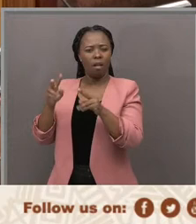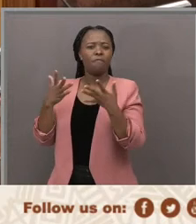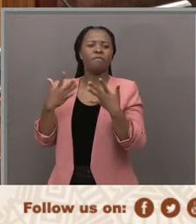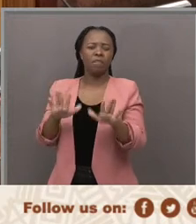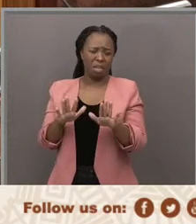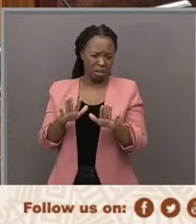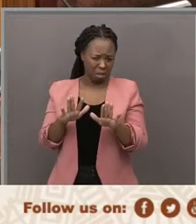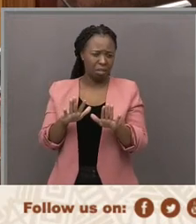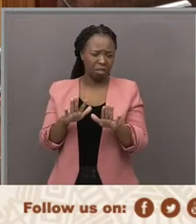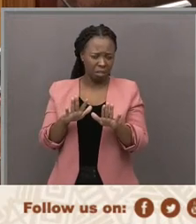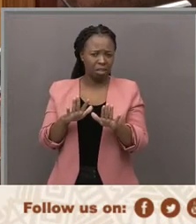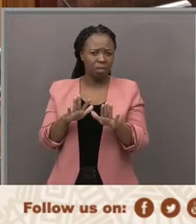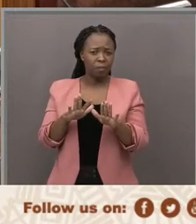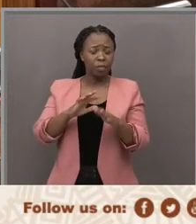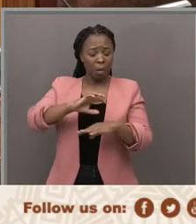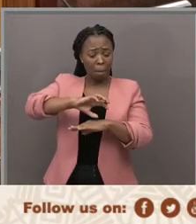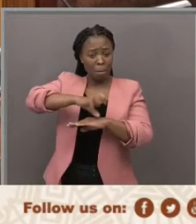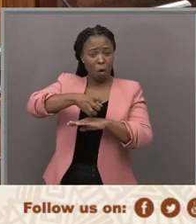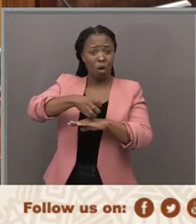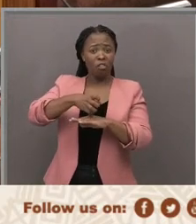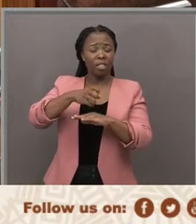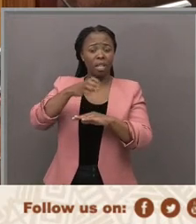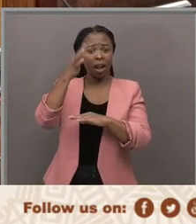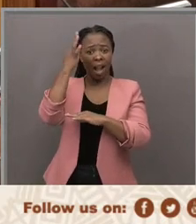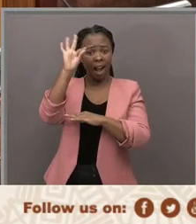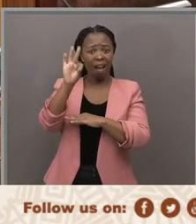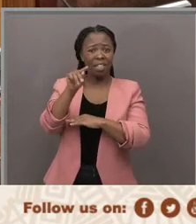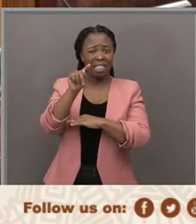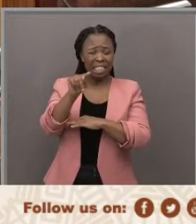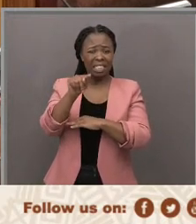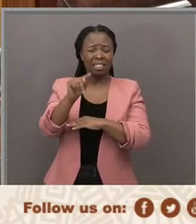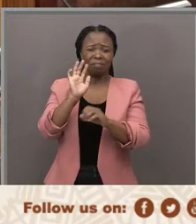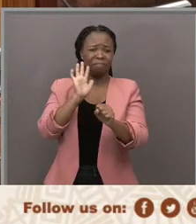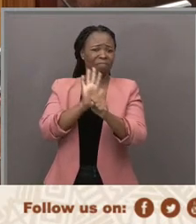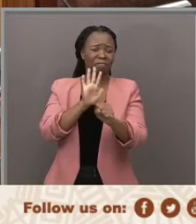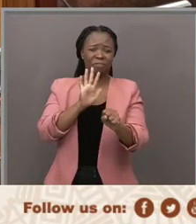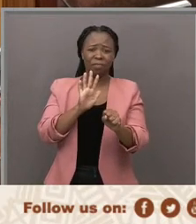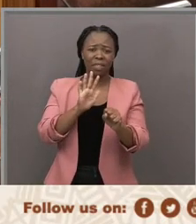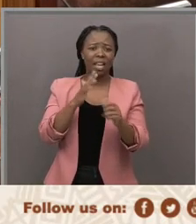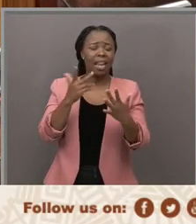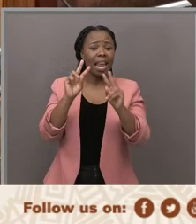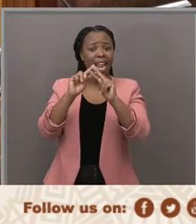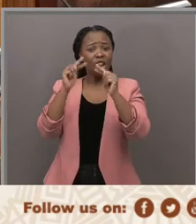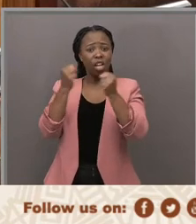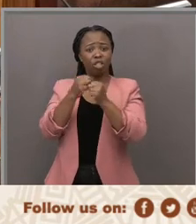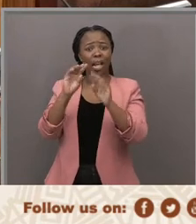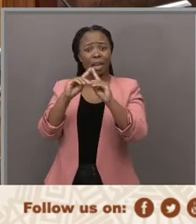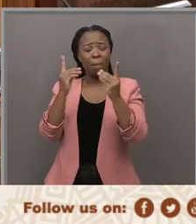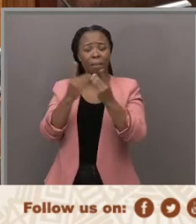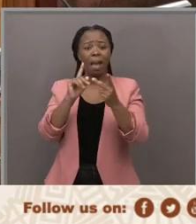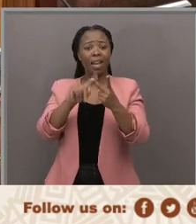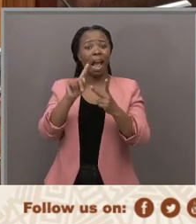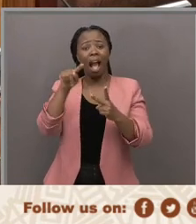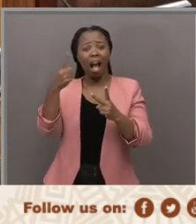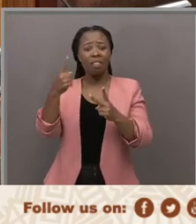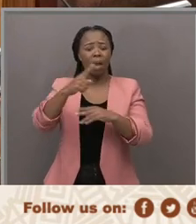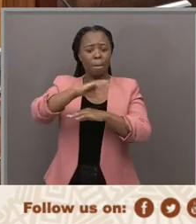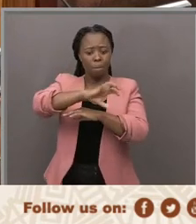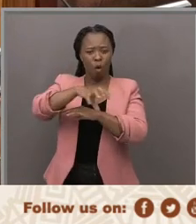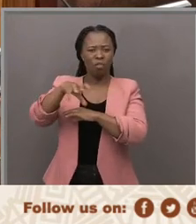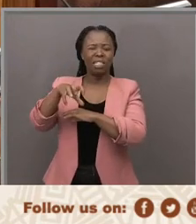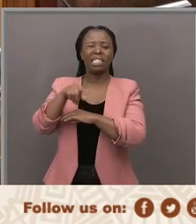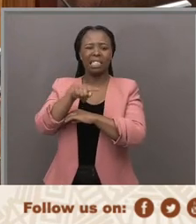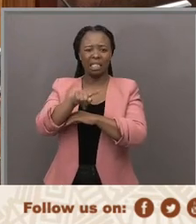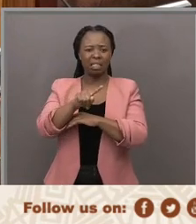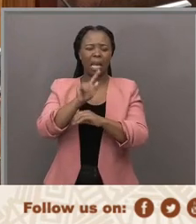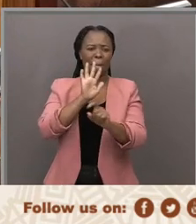that hit our provincial government and other national departments and other provinces. We want to